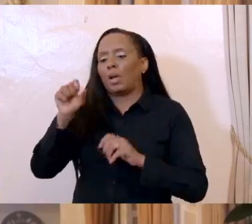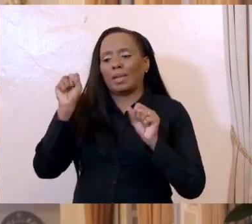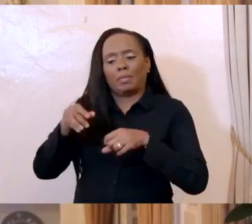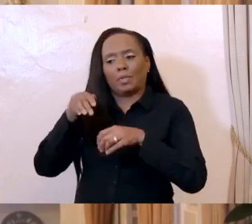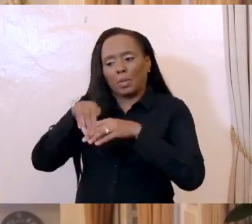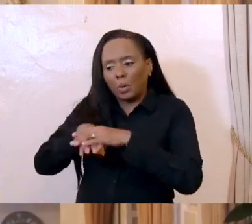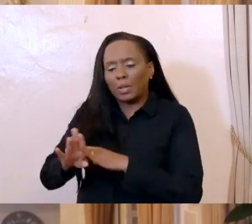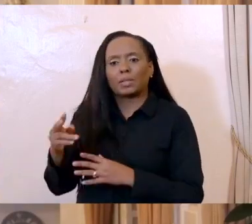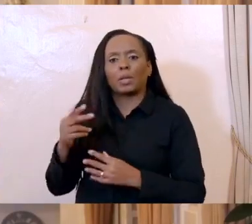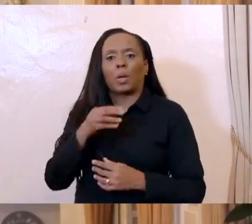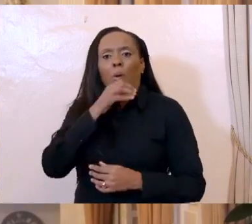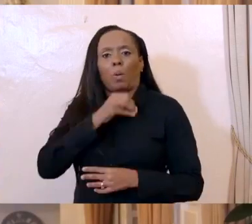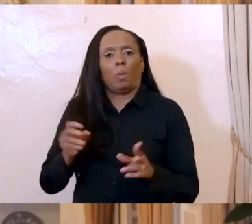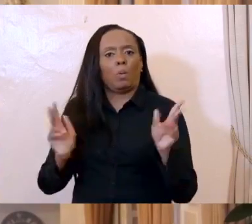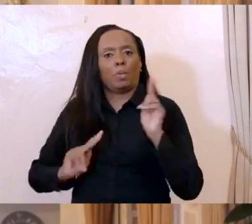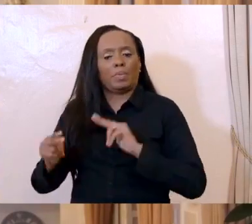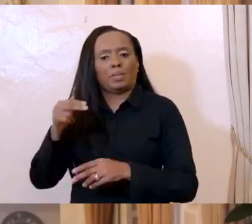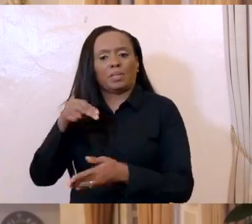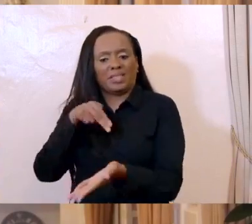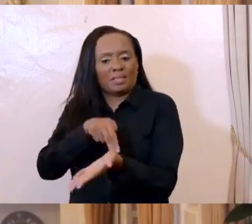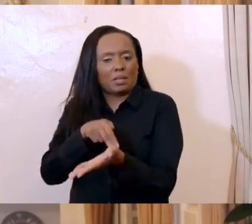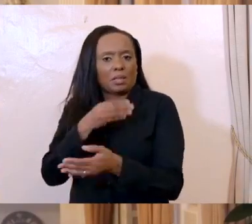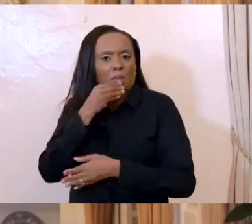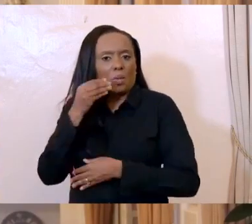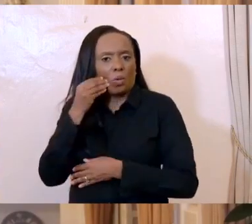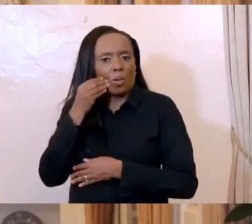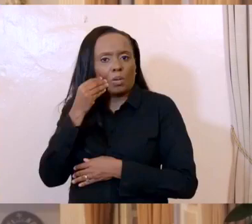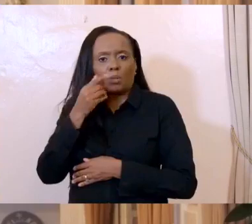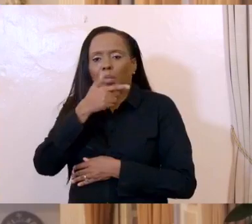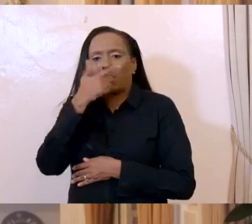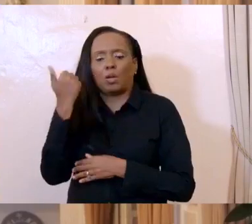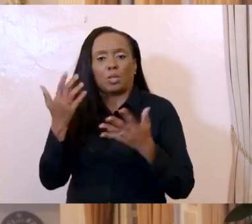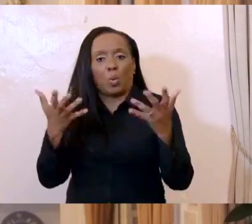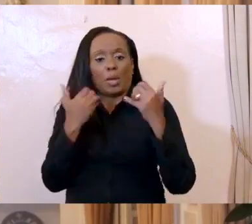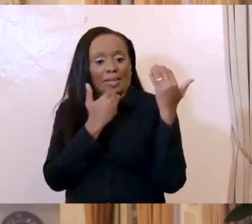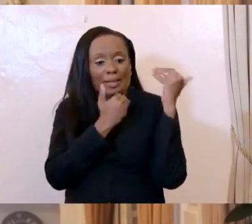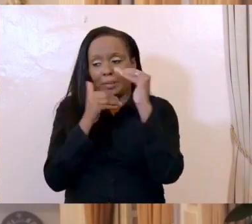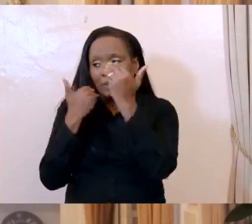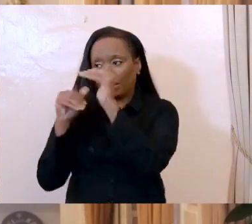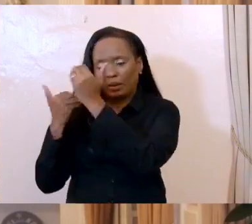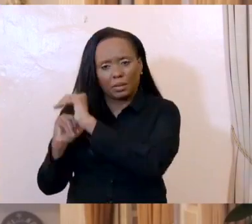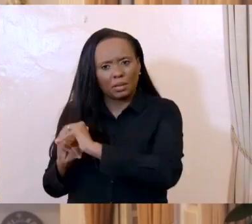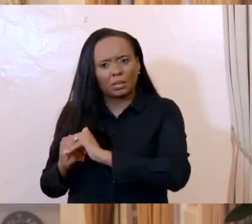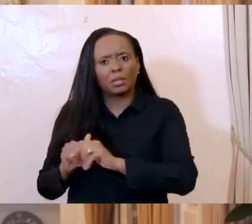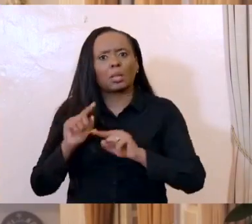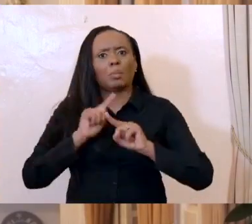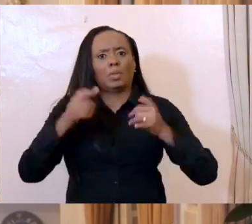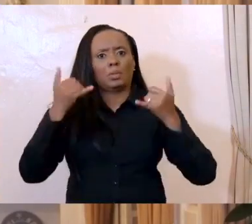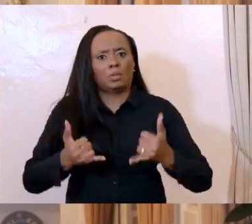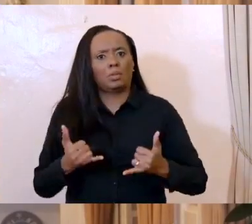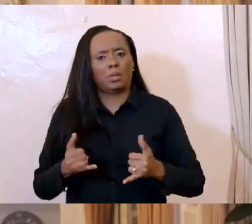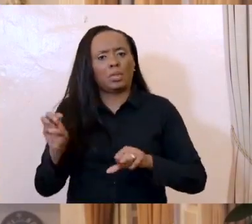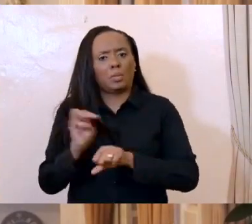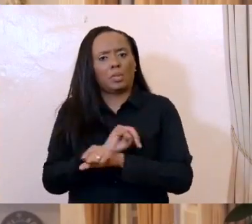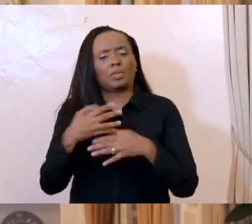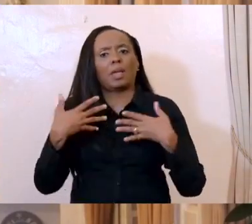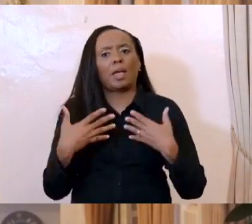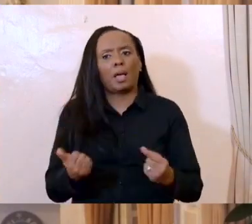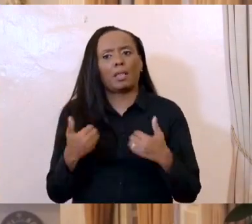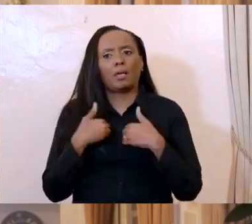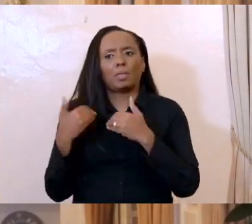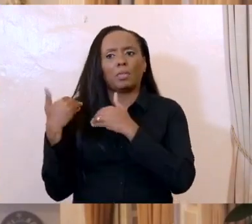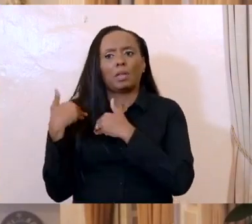But we treat everyone the same, and all persons in Barbados, that's the responsibility of the Ministry of Health and